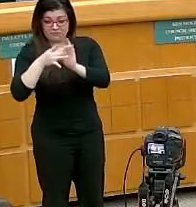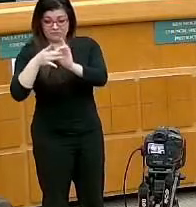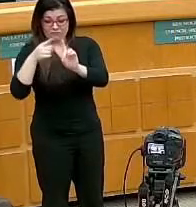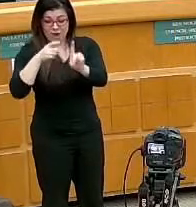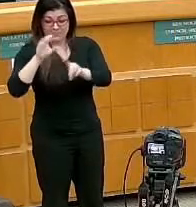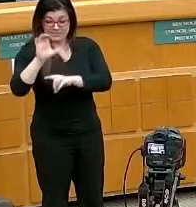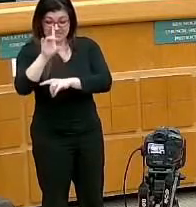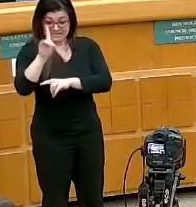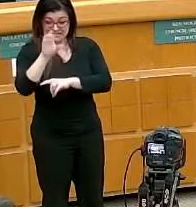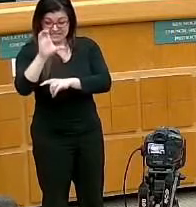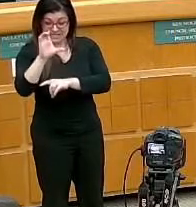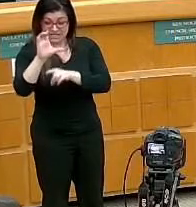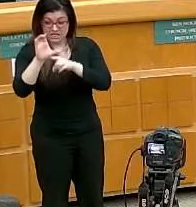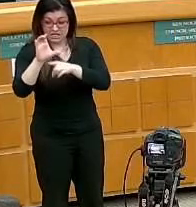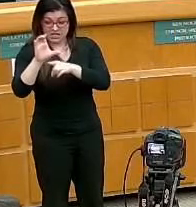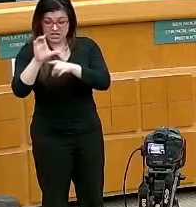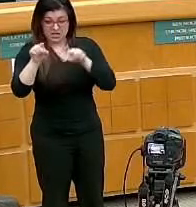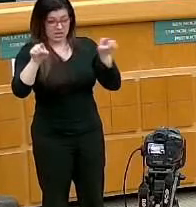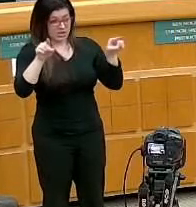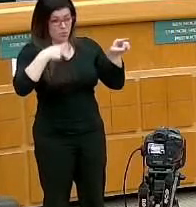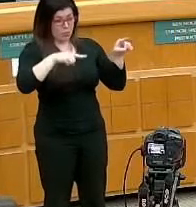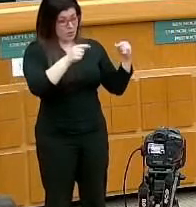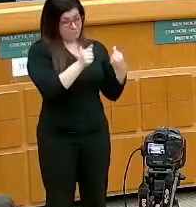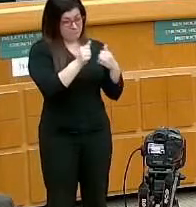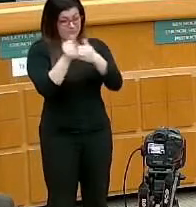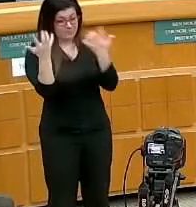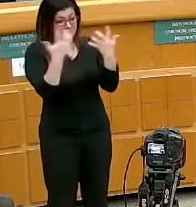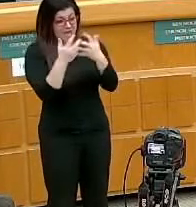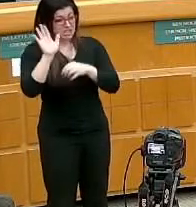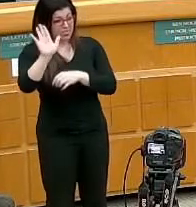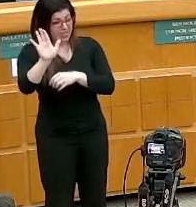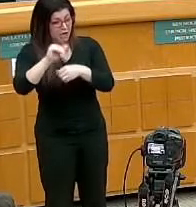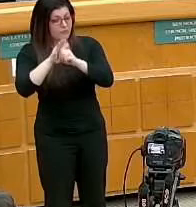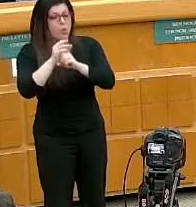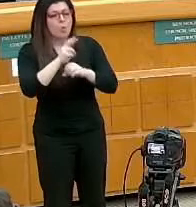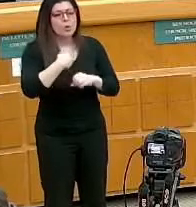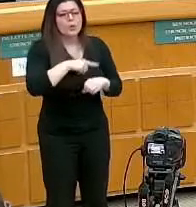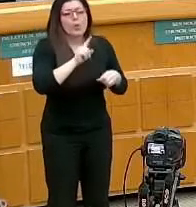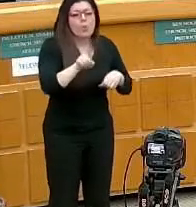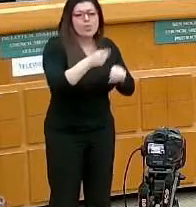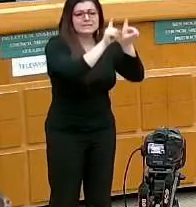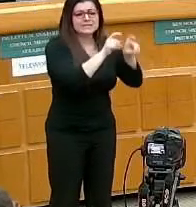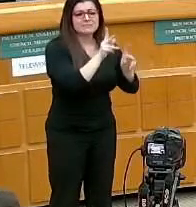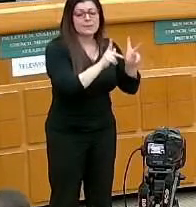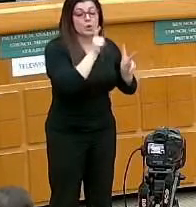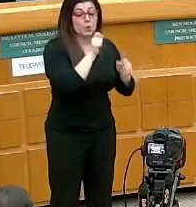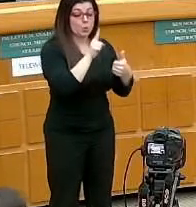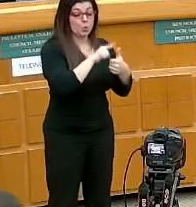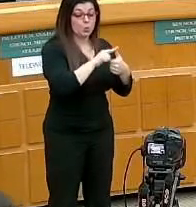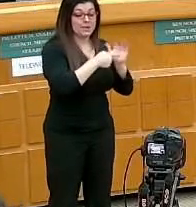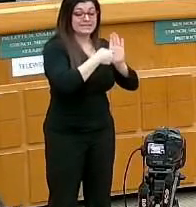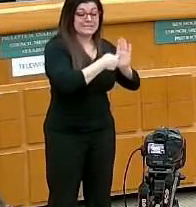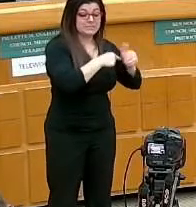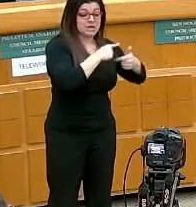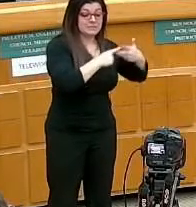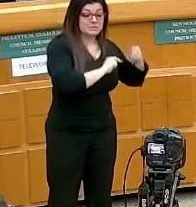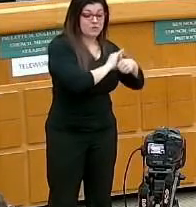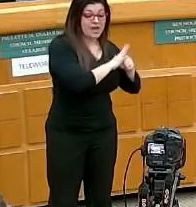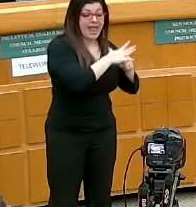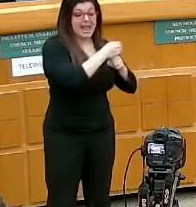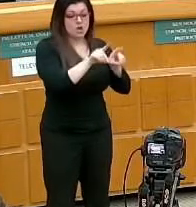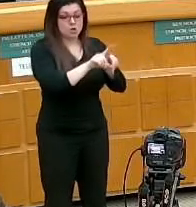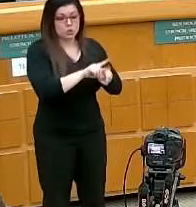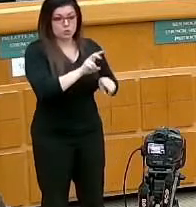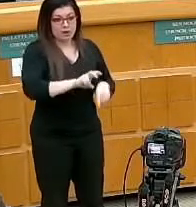testing individuals that have symptoms and have also traveled? So early on, it was if they